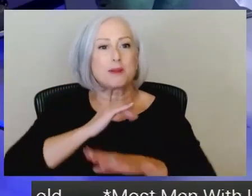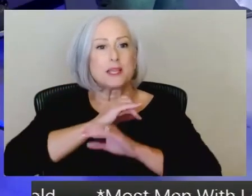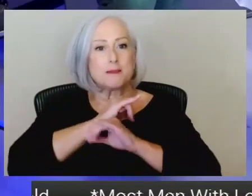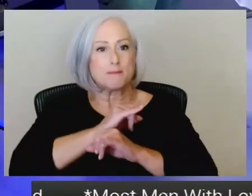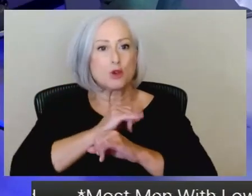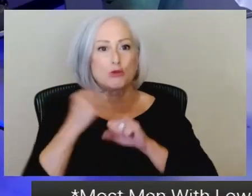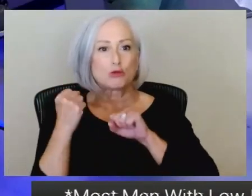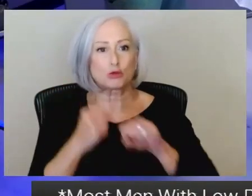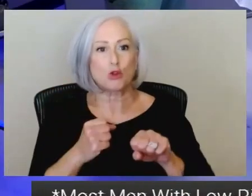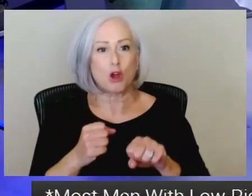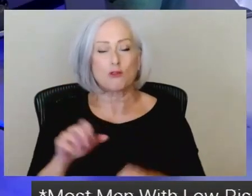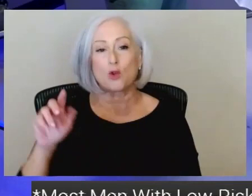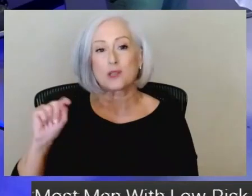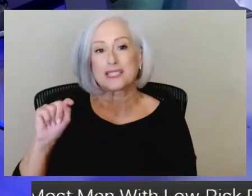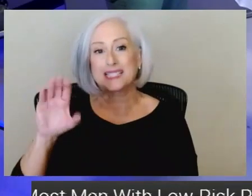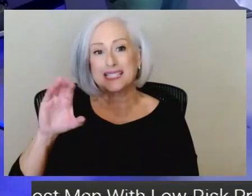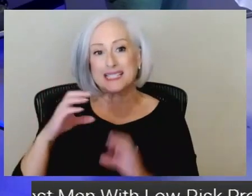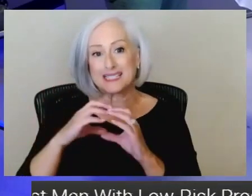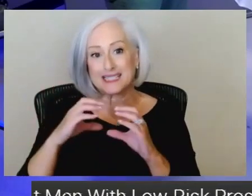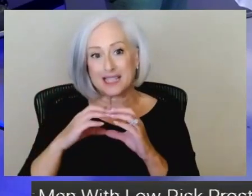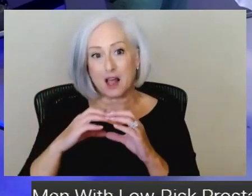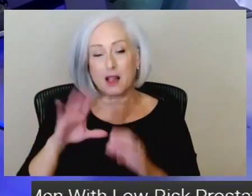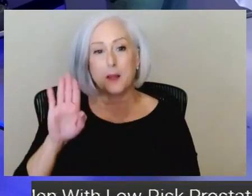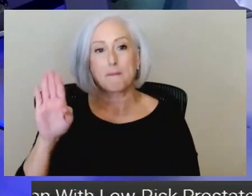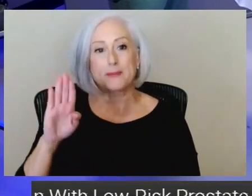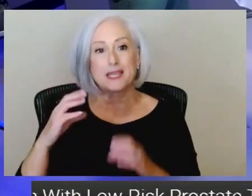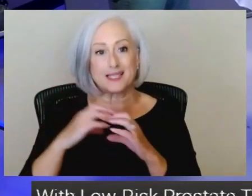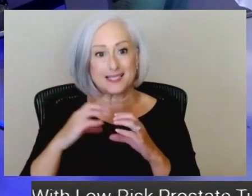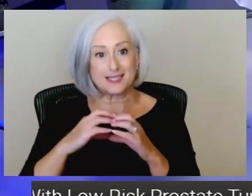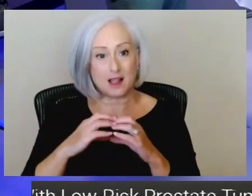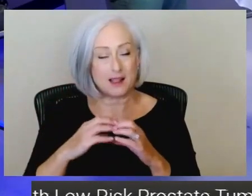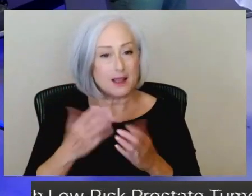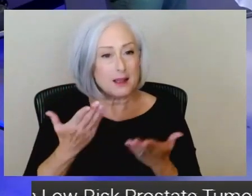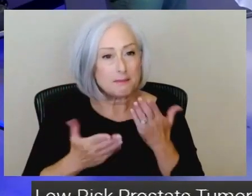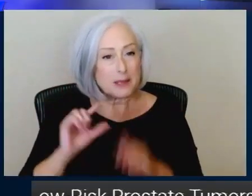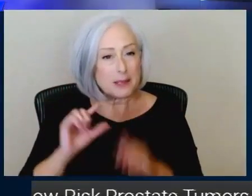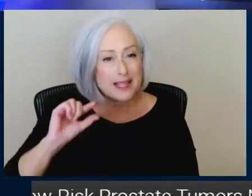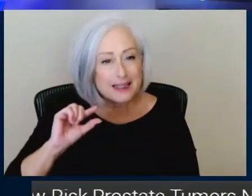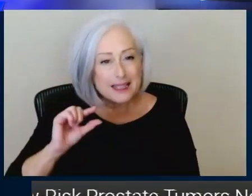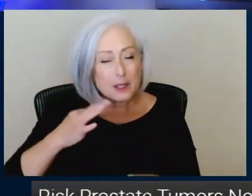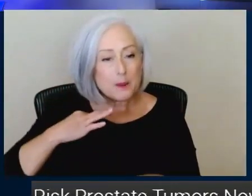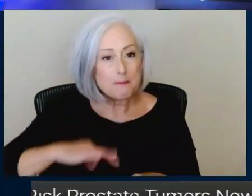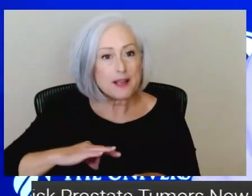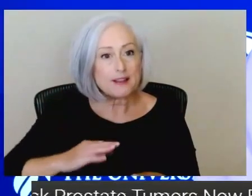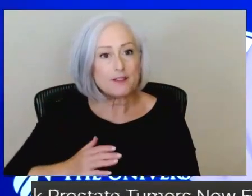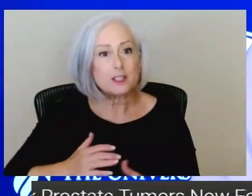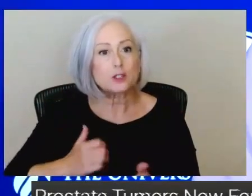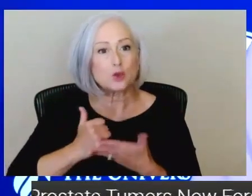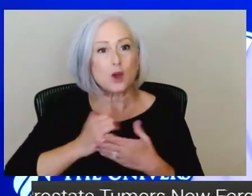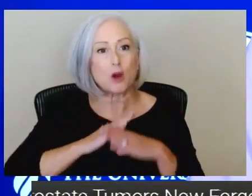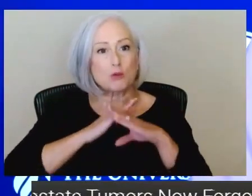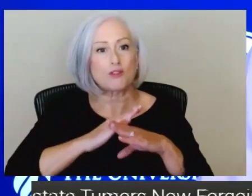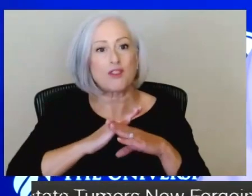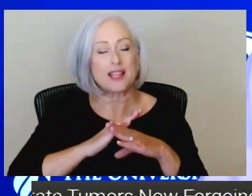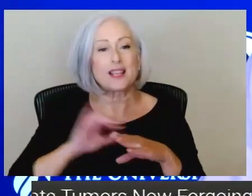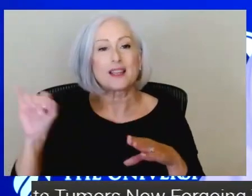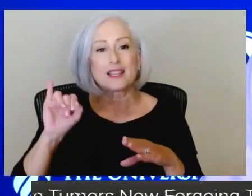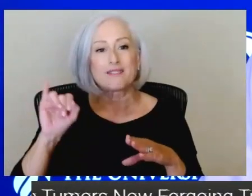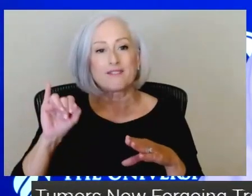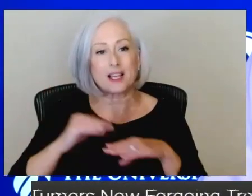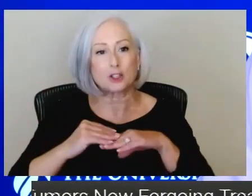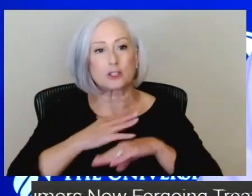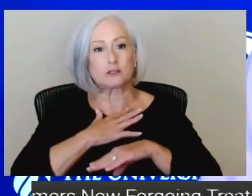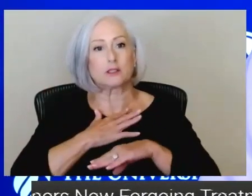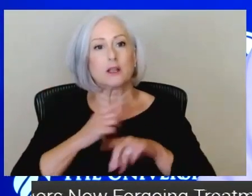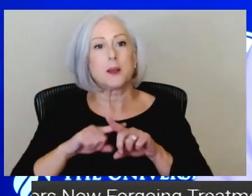cells and B cells. You know, there may be some small benefit of helping protect against infection a little bit, but also we know the benefit of vaccine